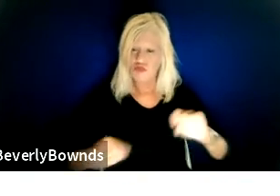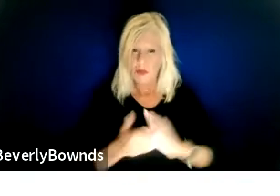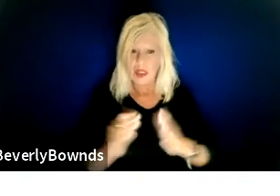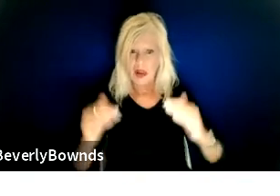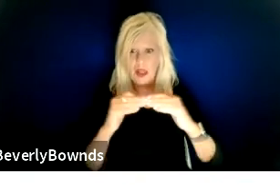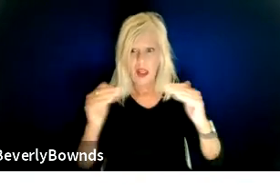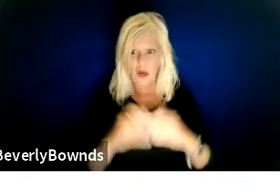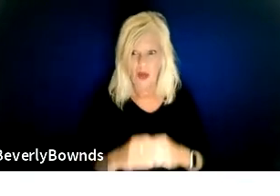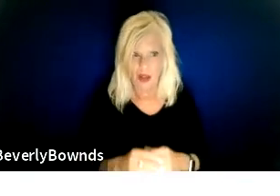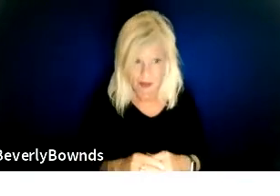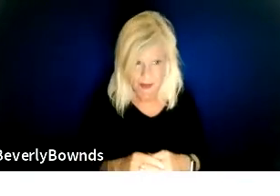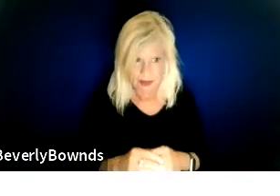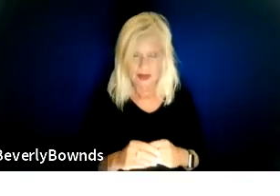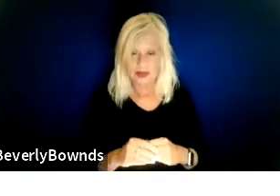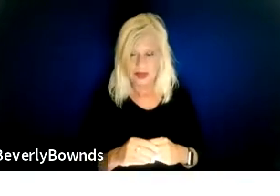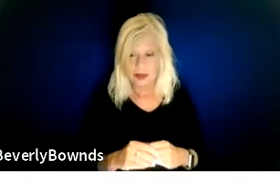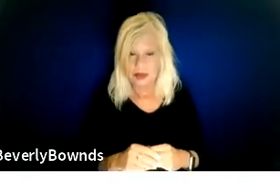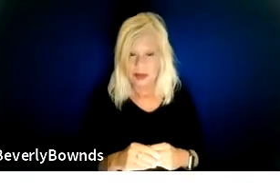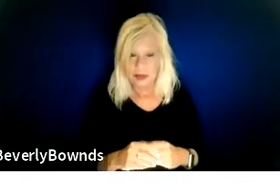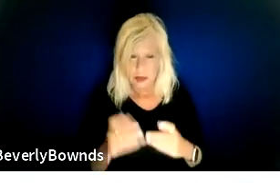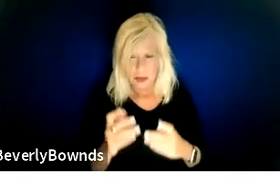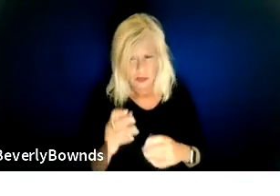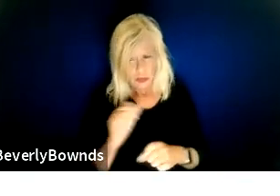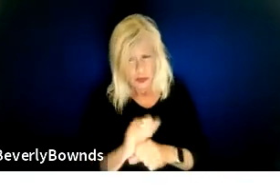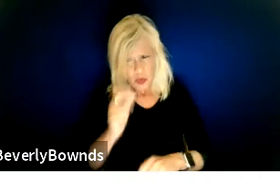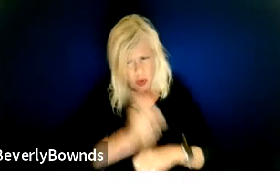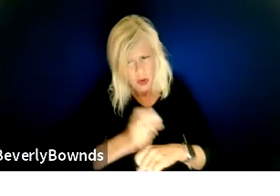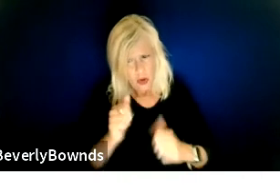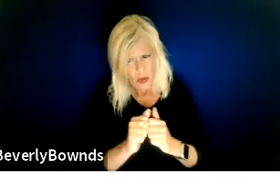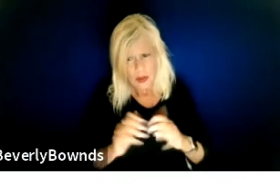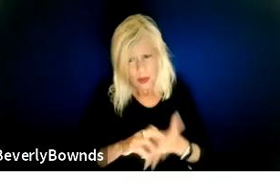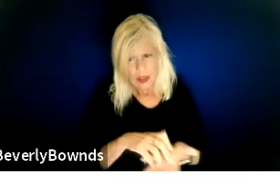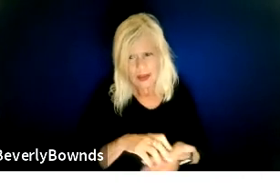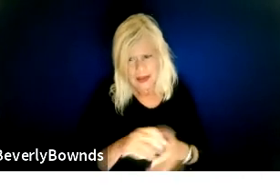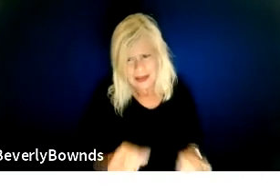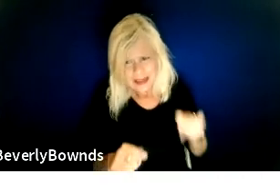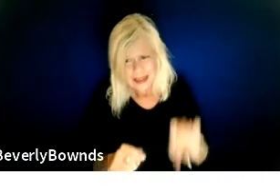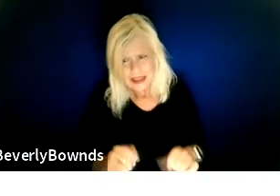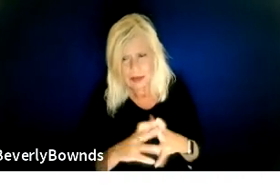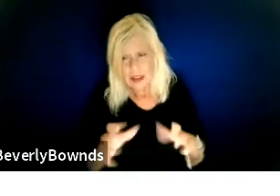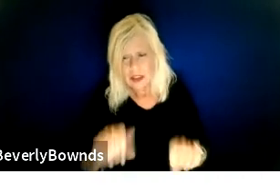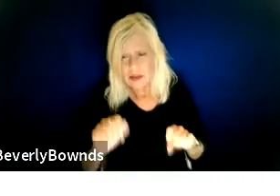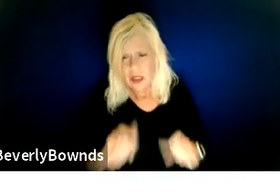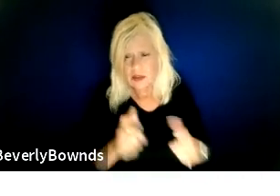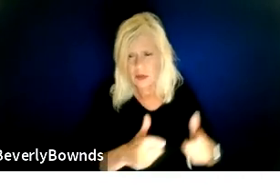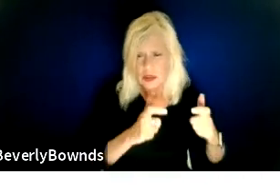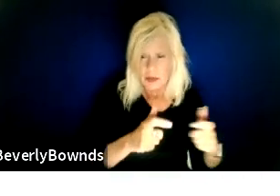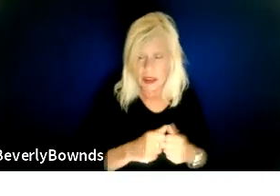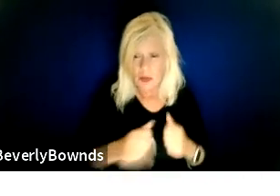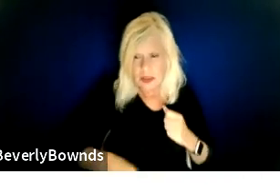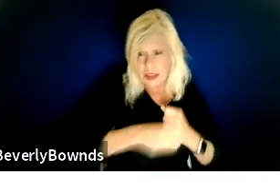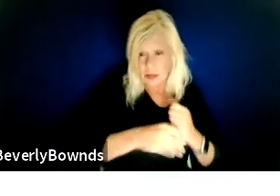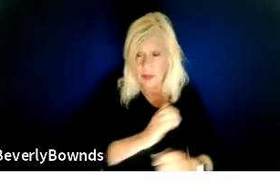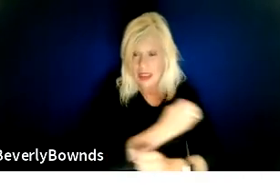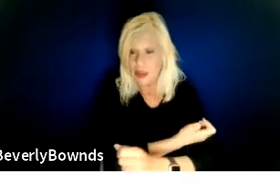to put forth as much effort as they possibly can with their weak side, with the addition of the supplemental energy. And